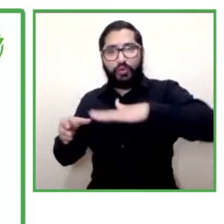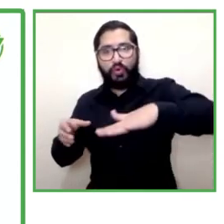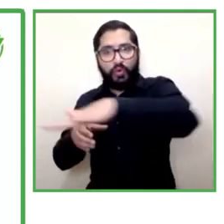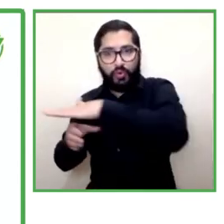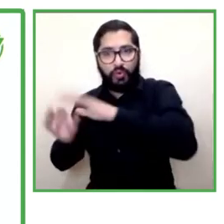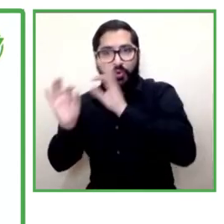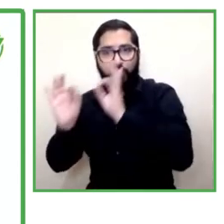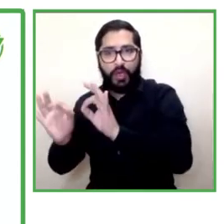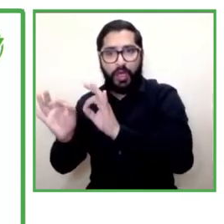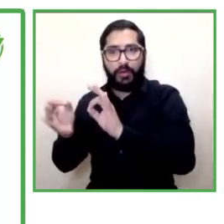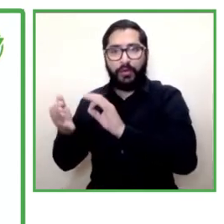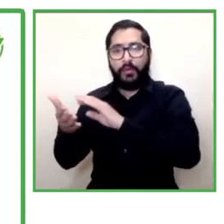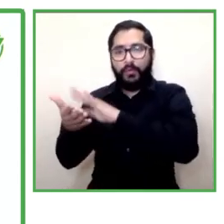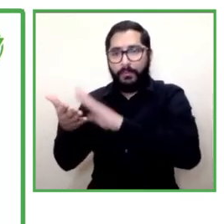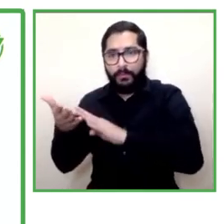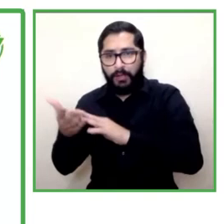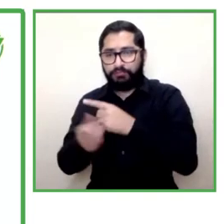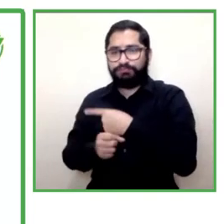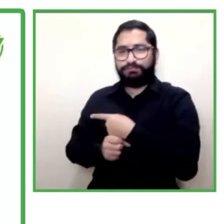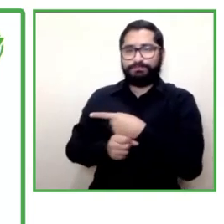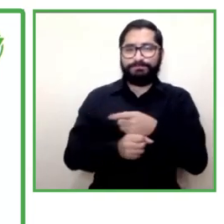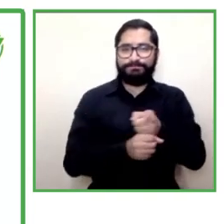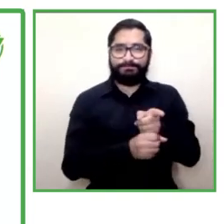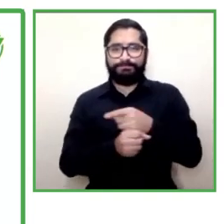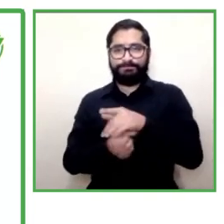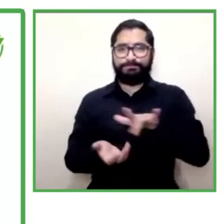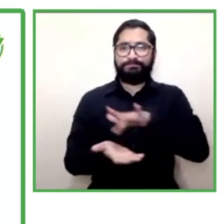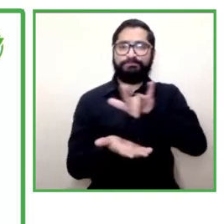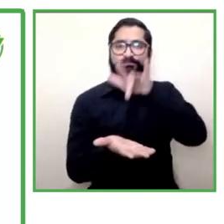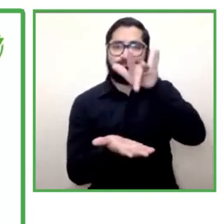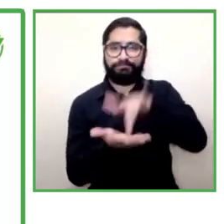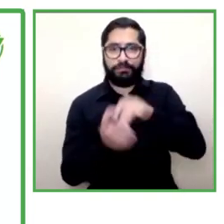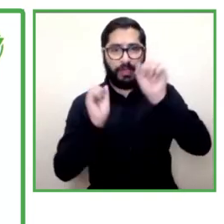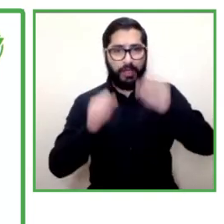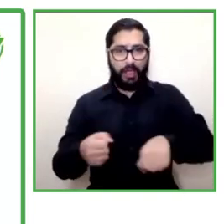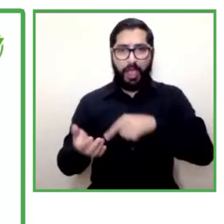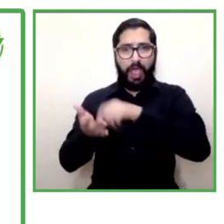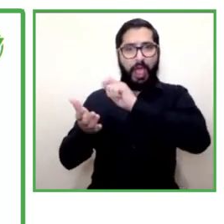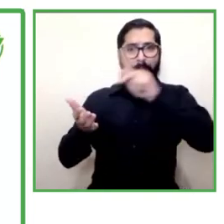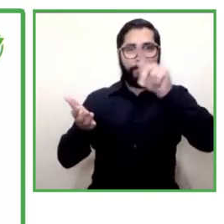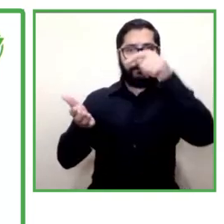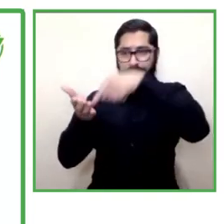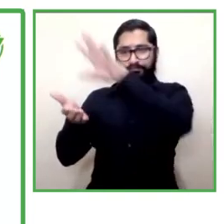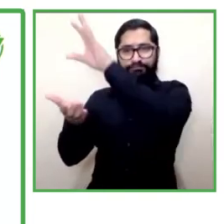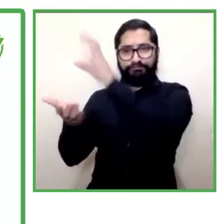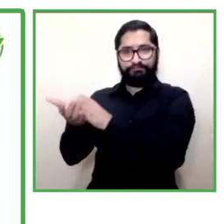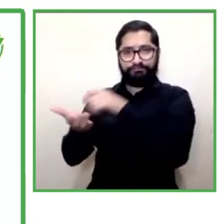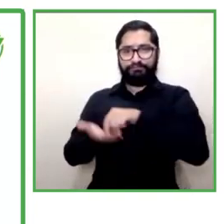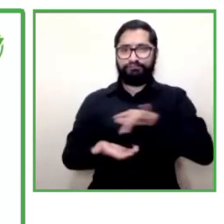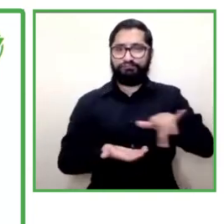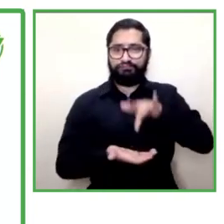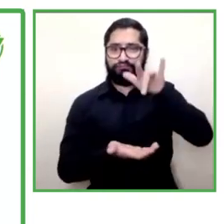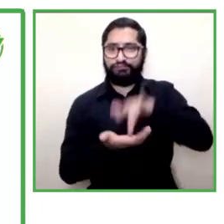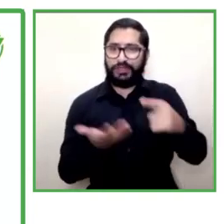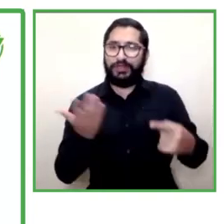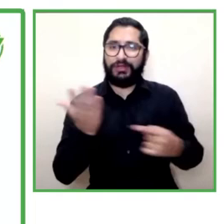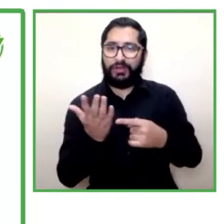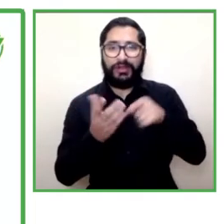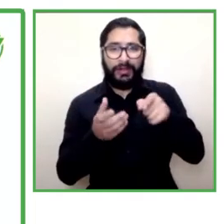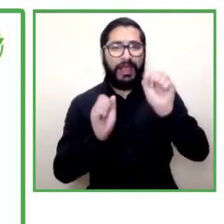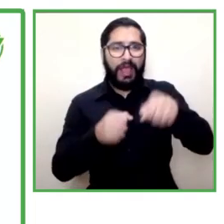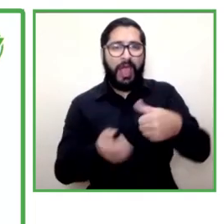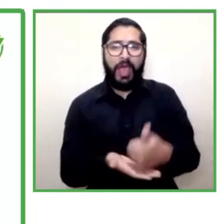are collected by the mobile application, and we use the sensors inside the smart devices and locate the users